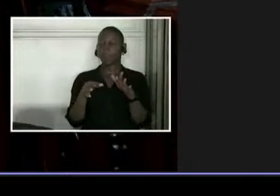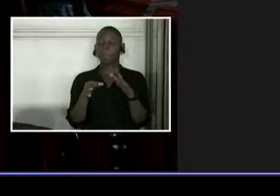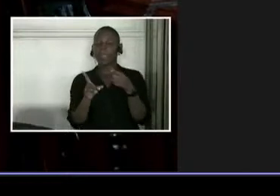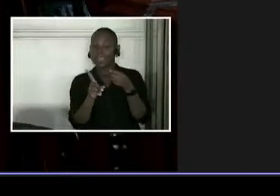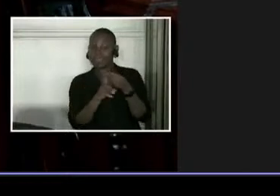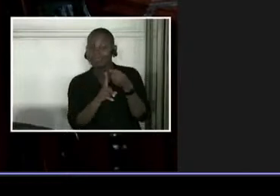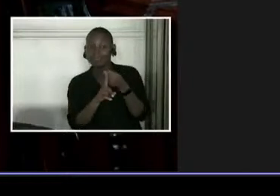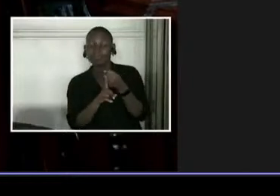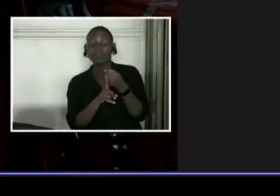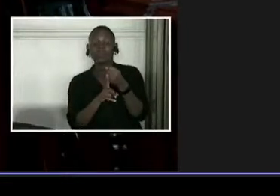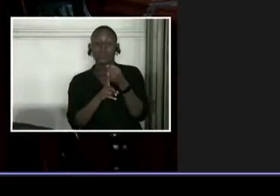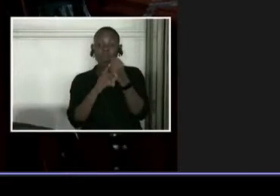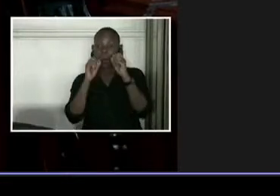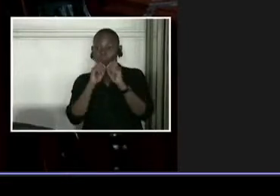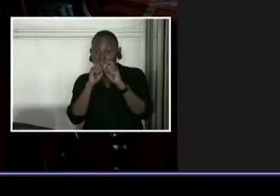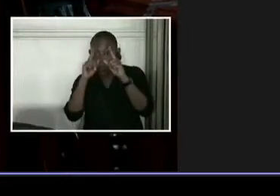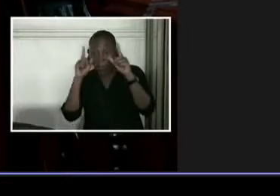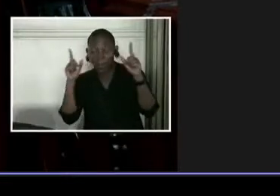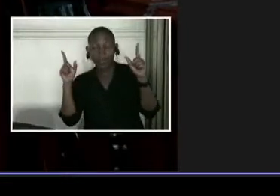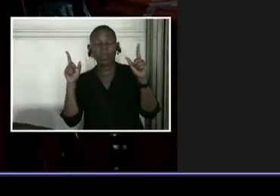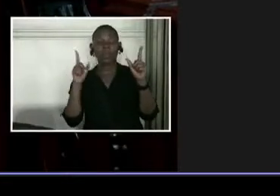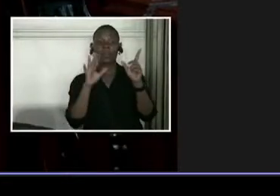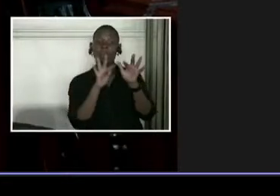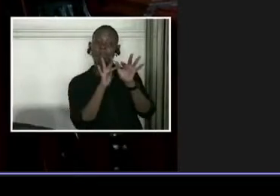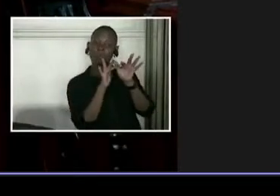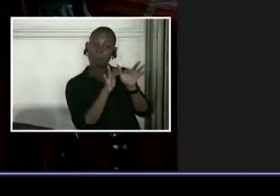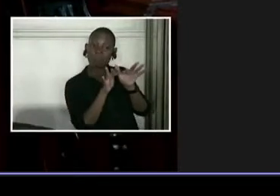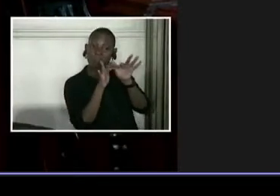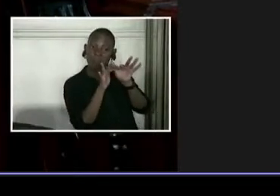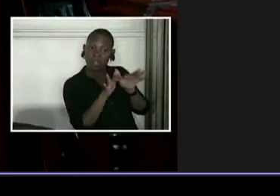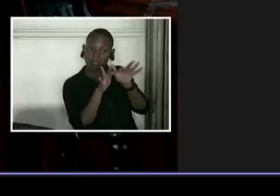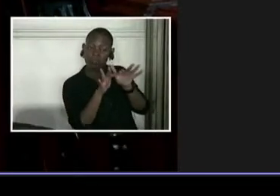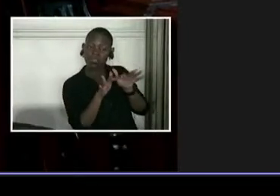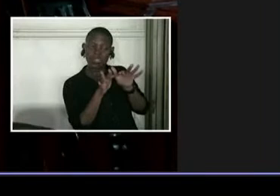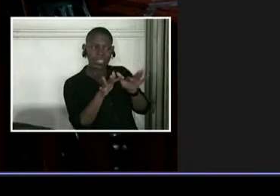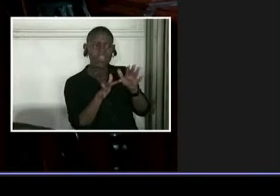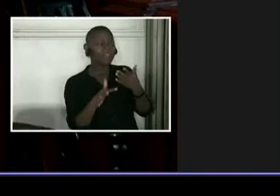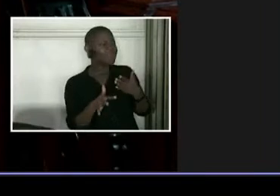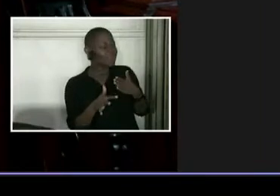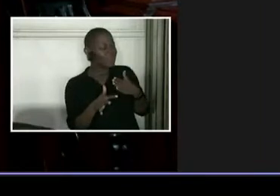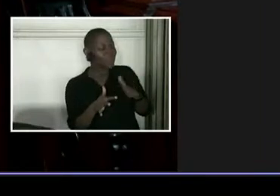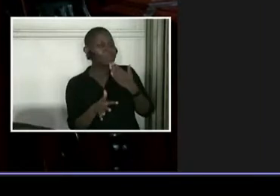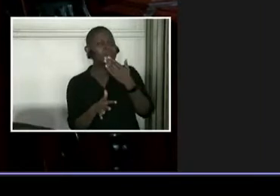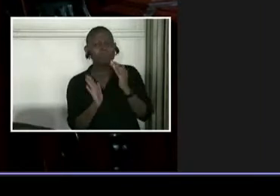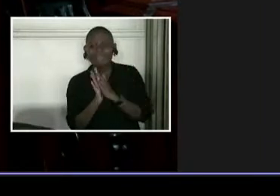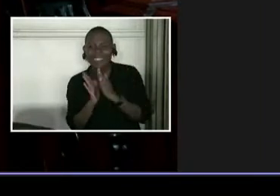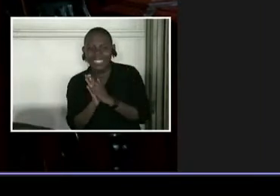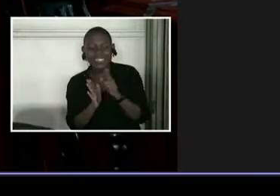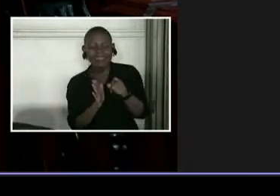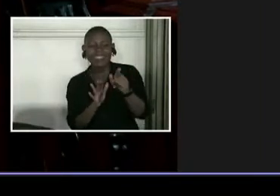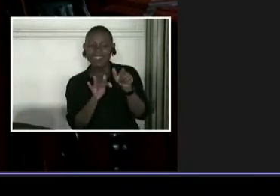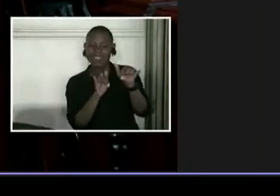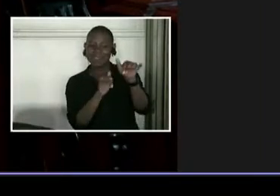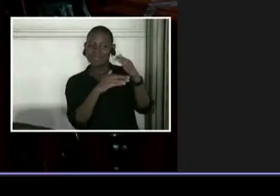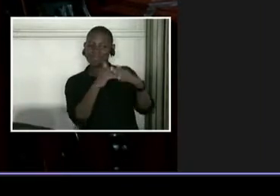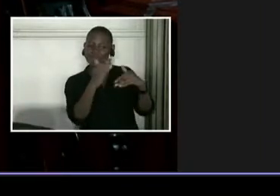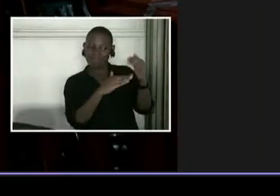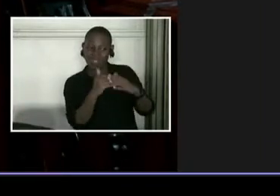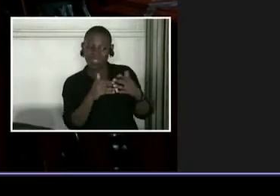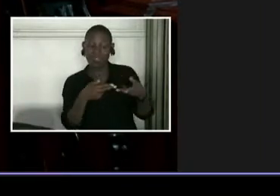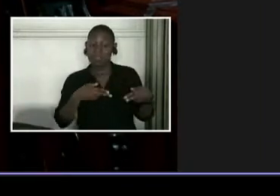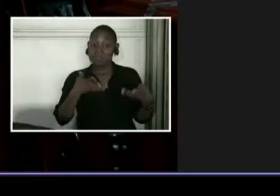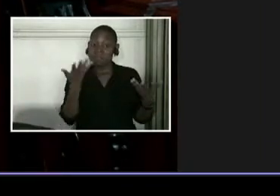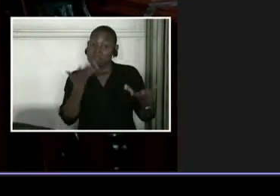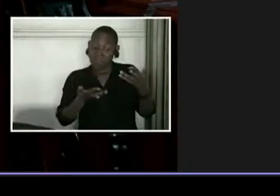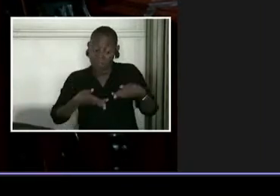other stakeholders. We'll focus on driving the message for people not to build formal or informal structures on floodplains, next to riverbanks,